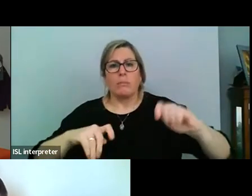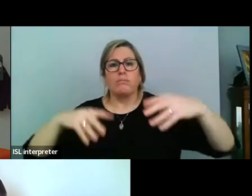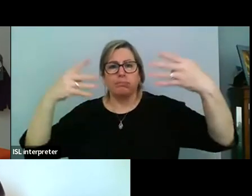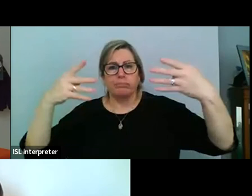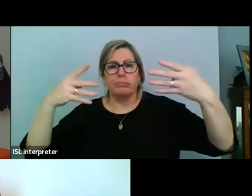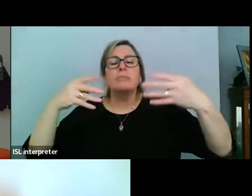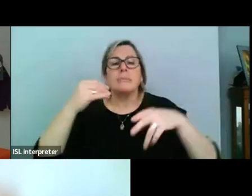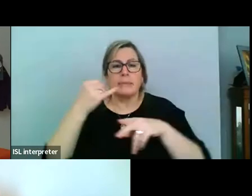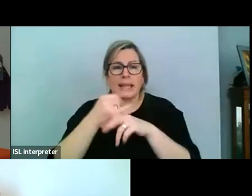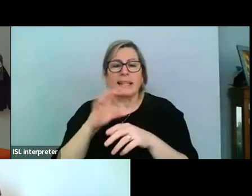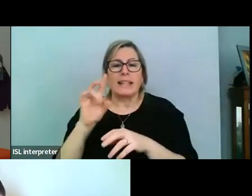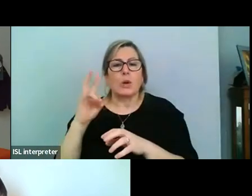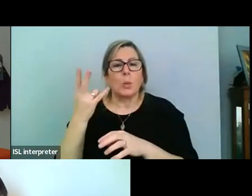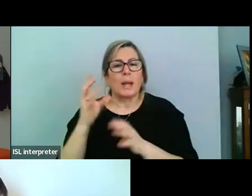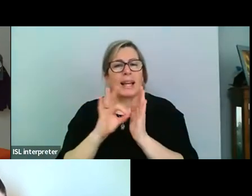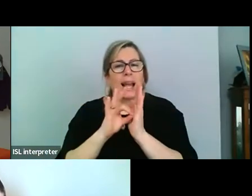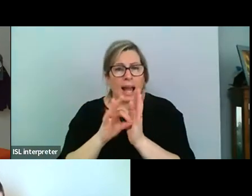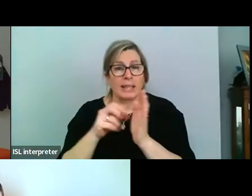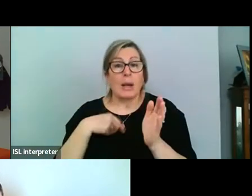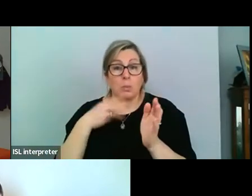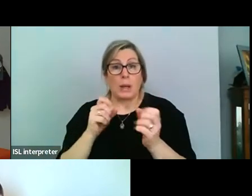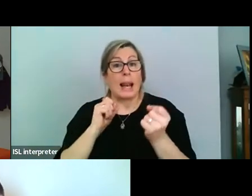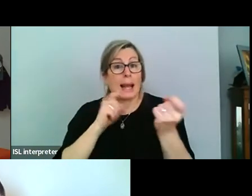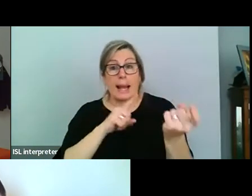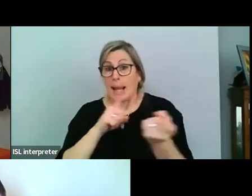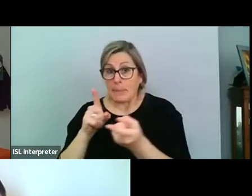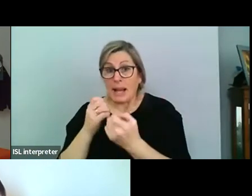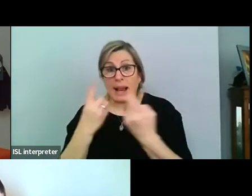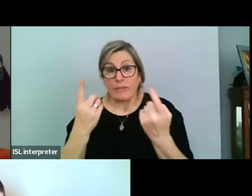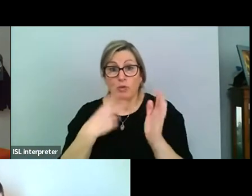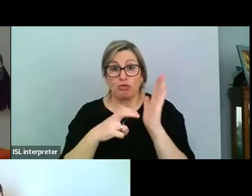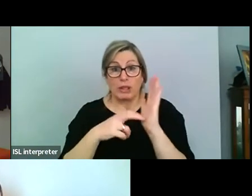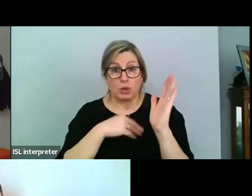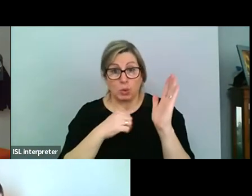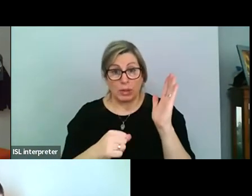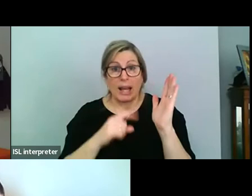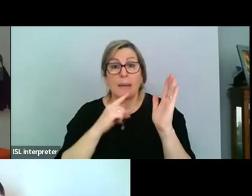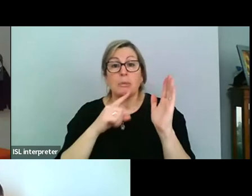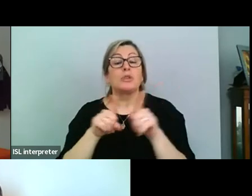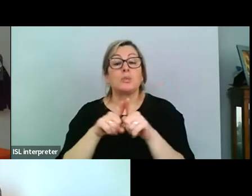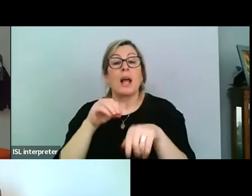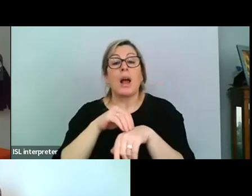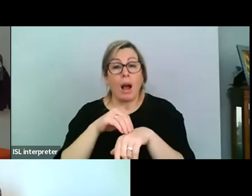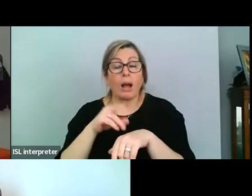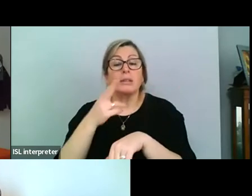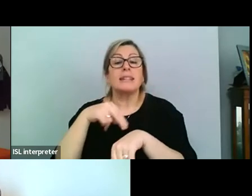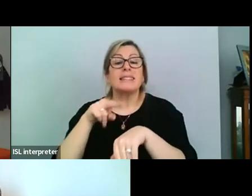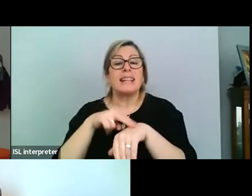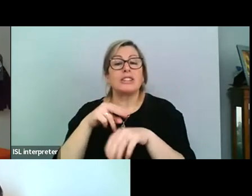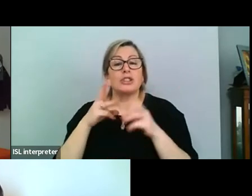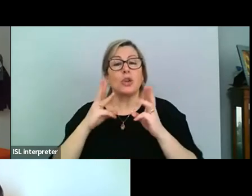the quick guide. As I said, I will send that around, but it is also available on the National Women's Council's website.